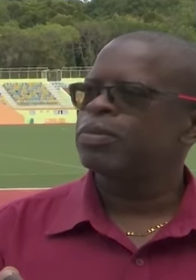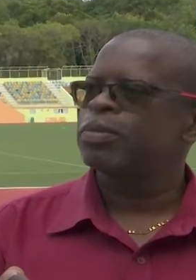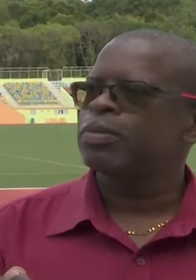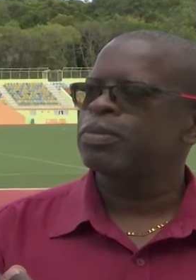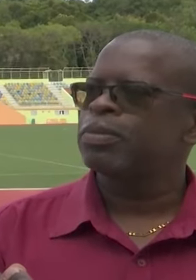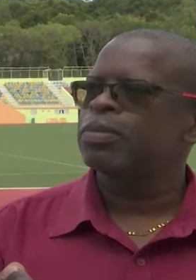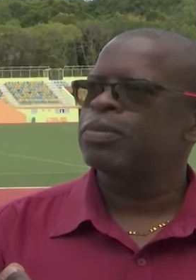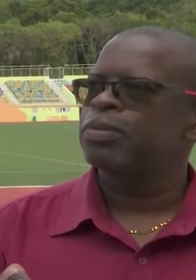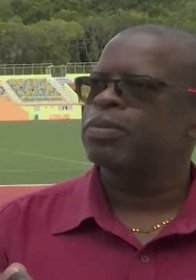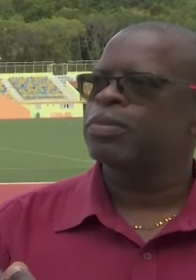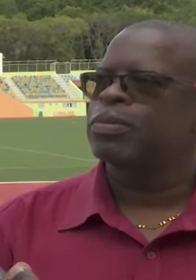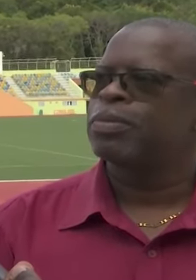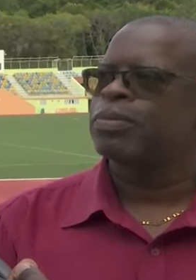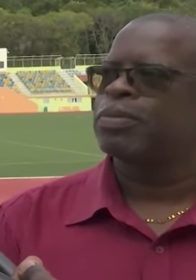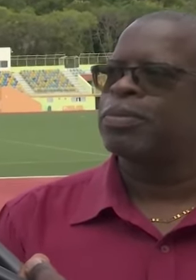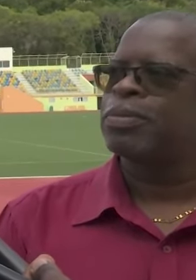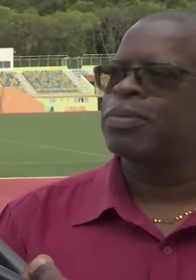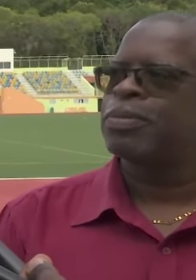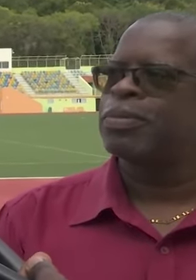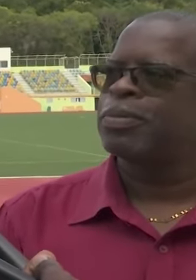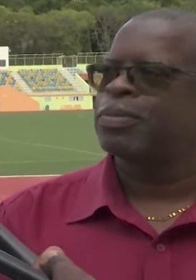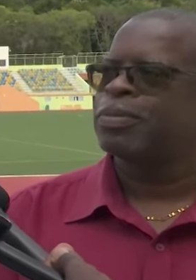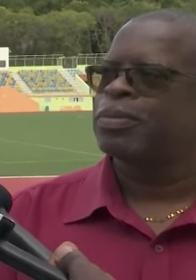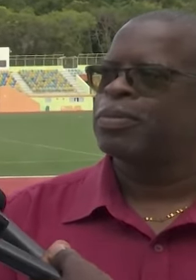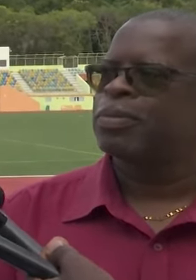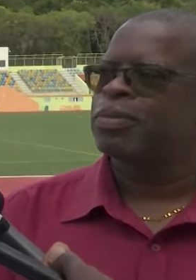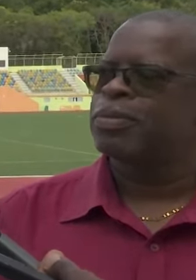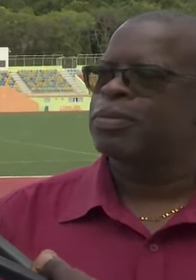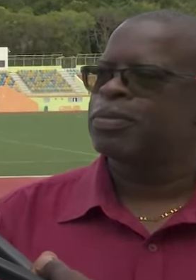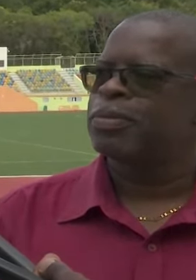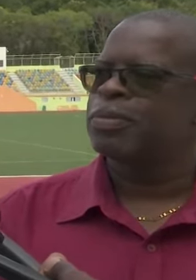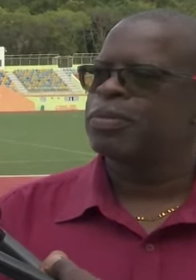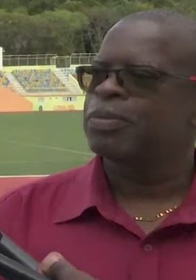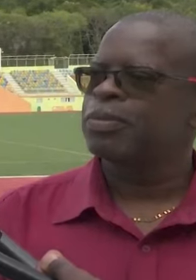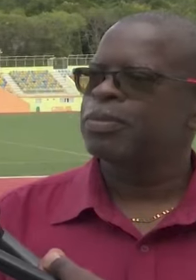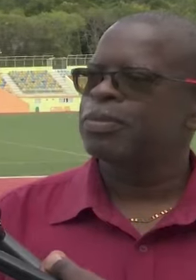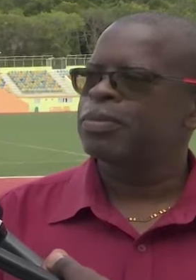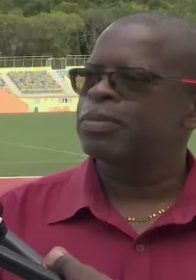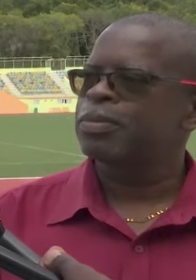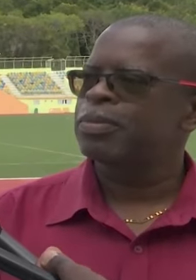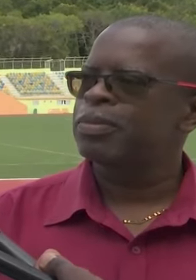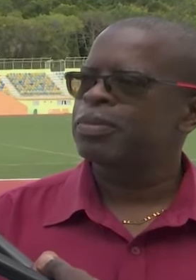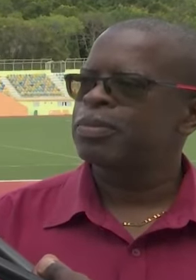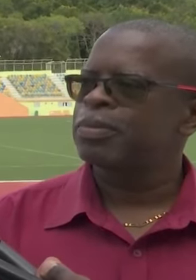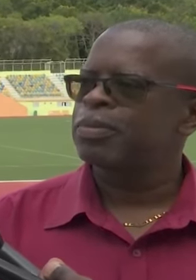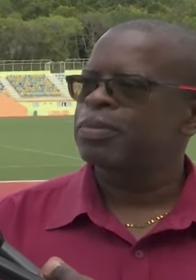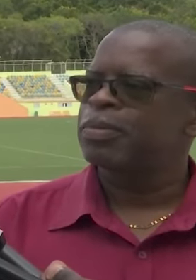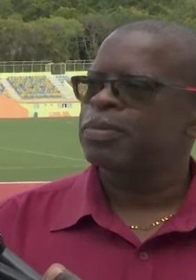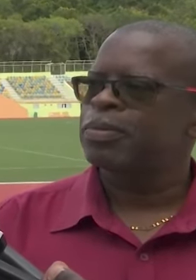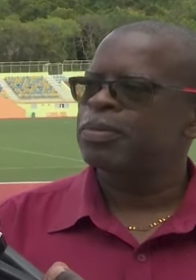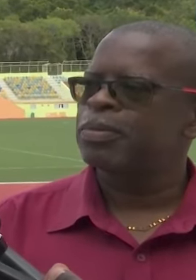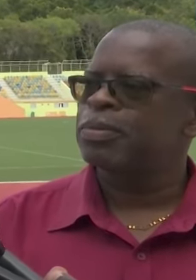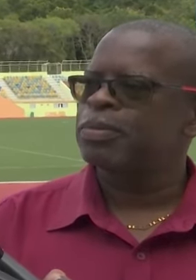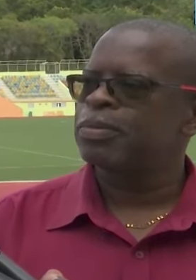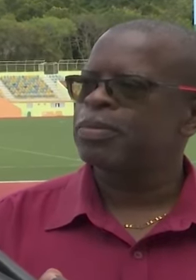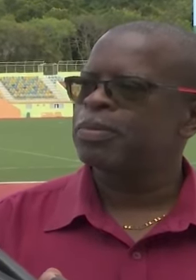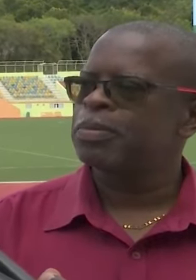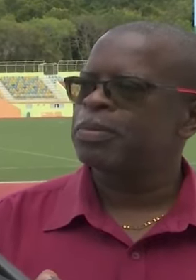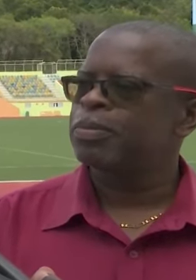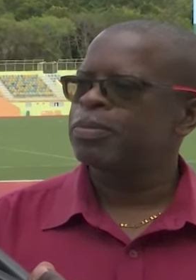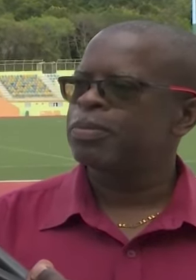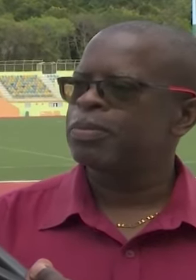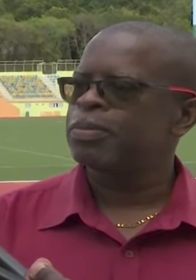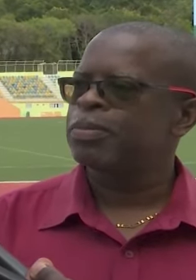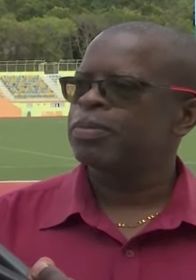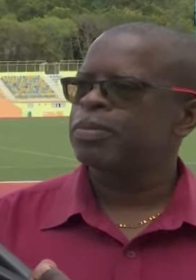So this is an attempt, a collaboration between the University of the West Indies and government to make sure that